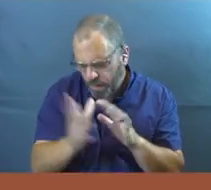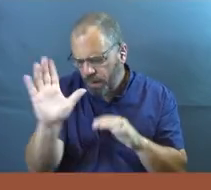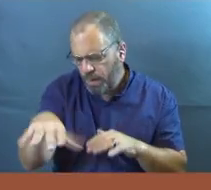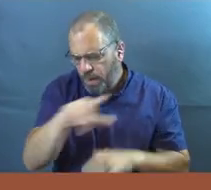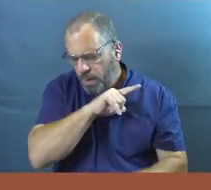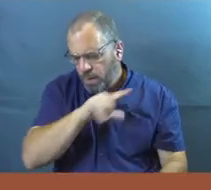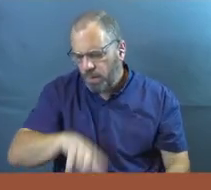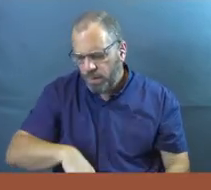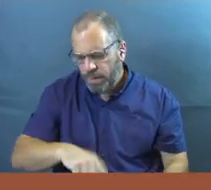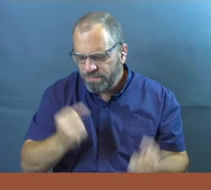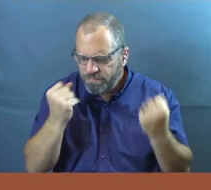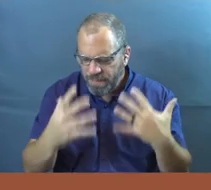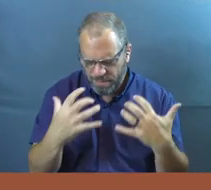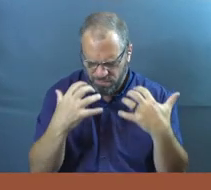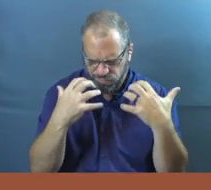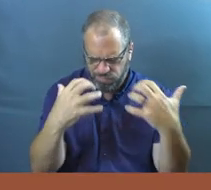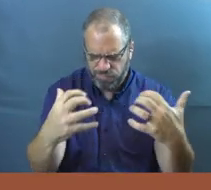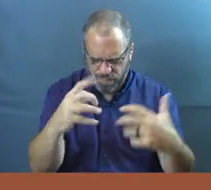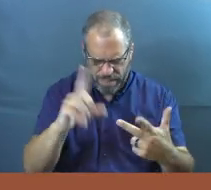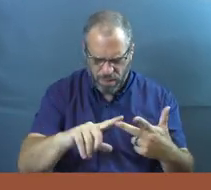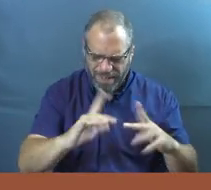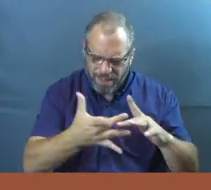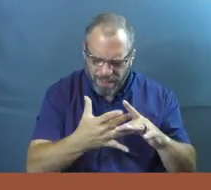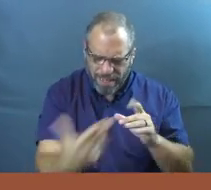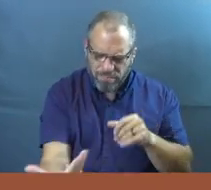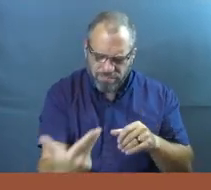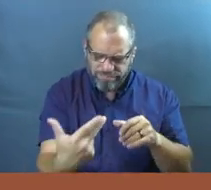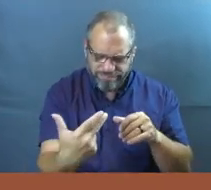Lord, many of us here watching online, God,